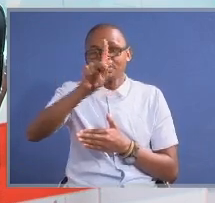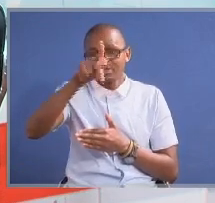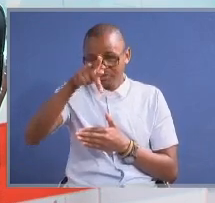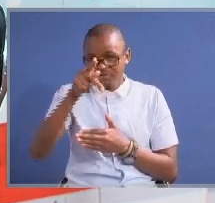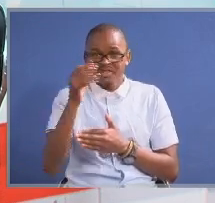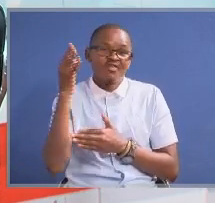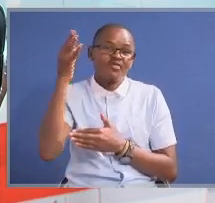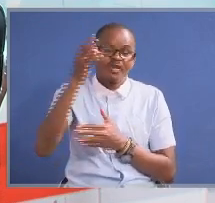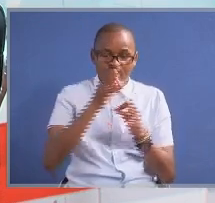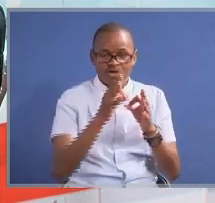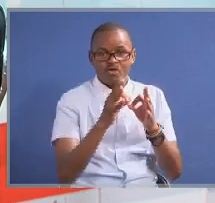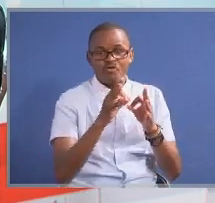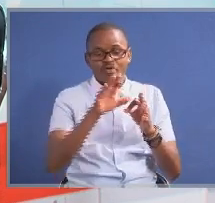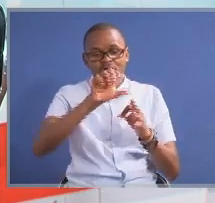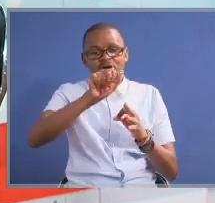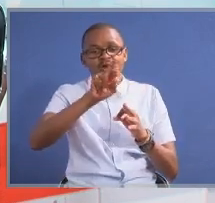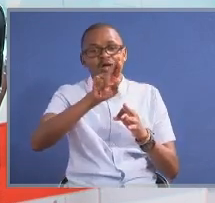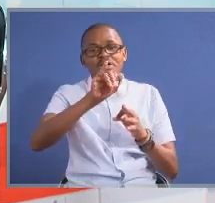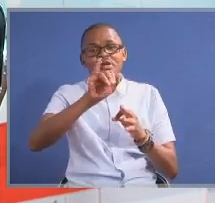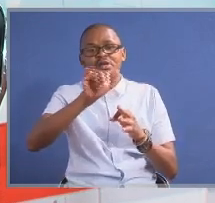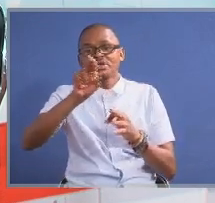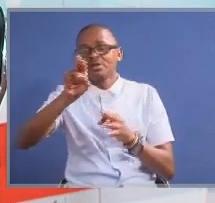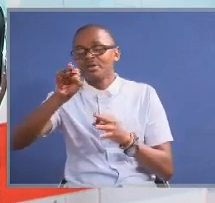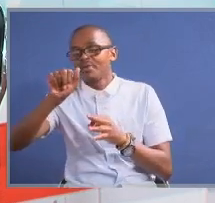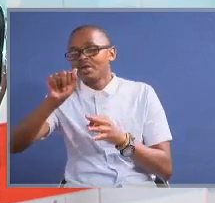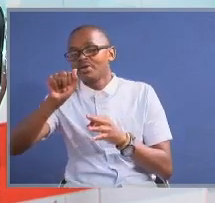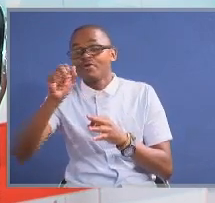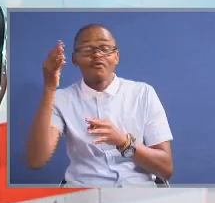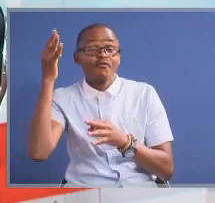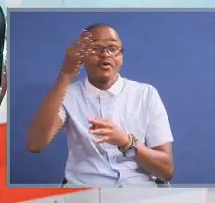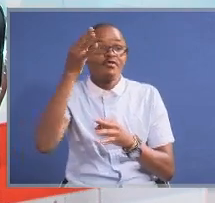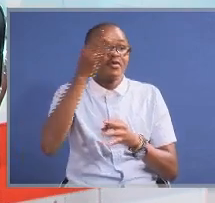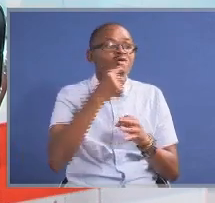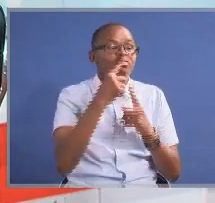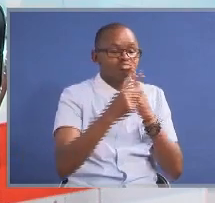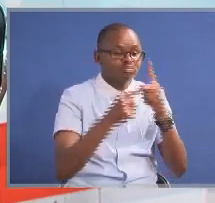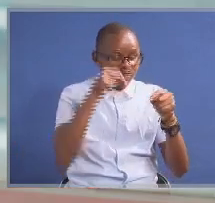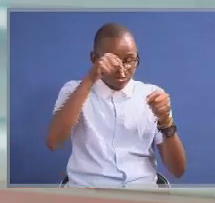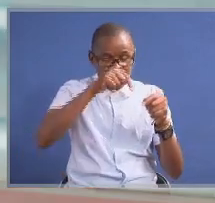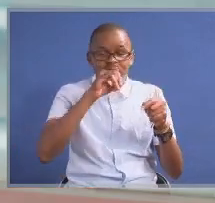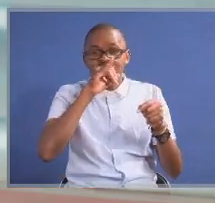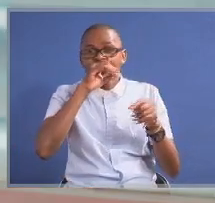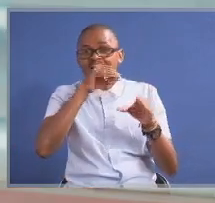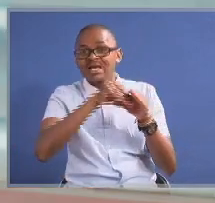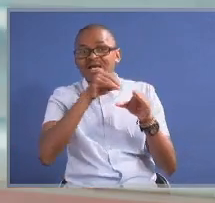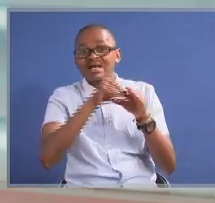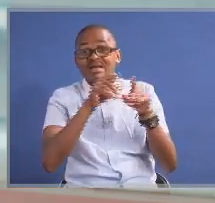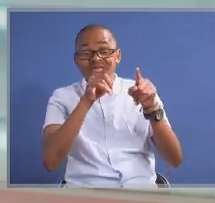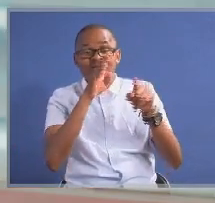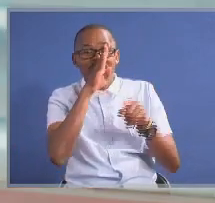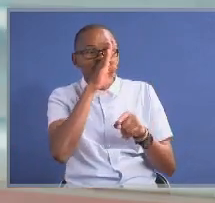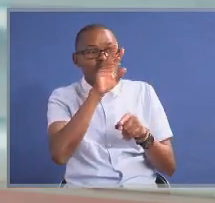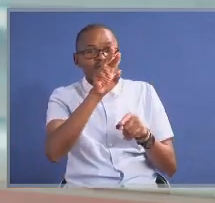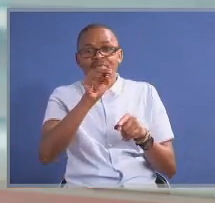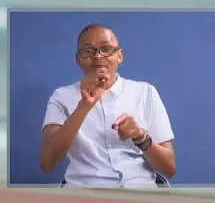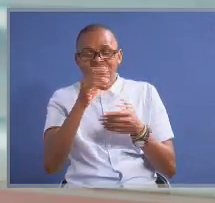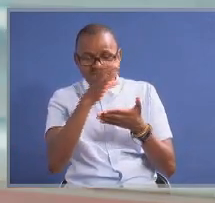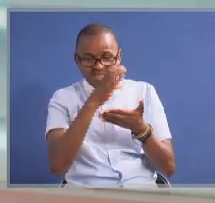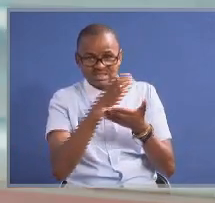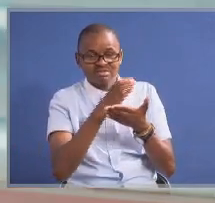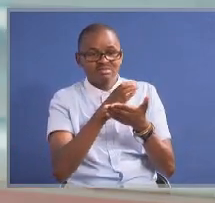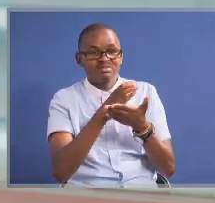mm-hmm. the future of the Caribbean countries. You're talking about the future, you're not talking about today. Today is an investment, and this has been the central